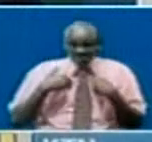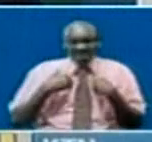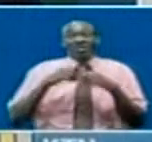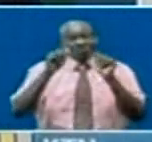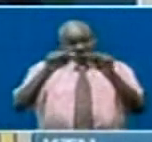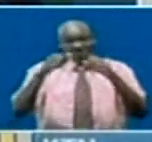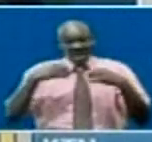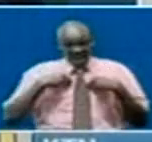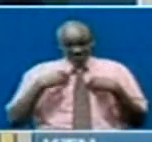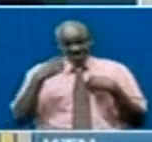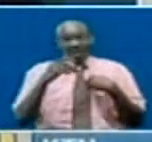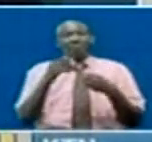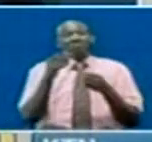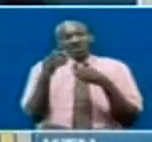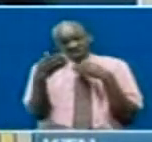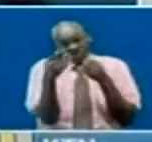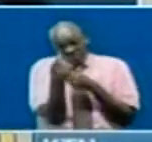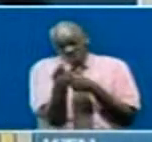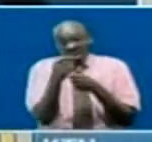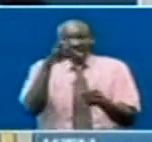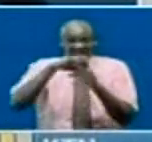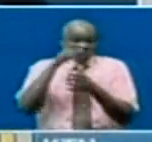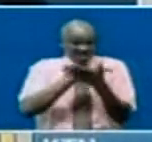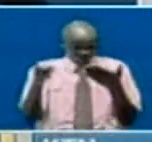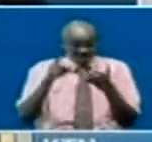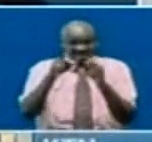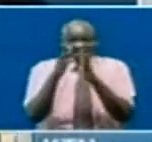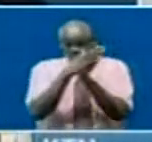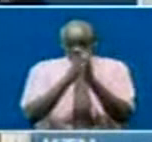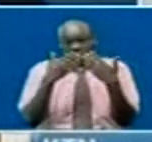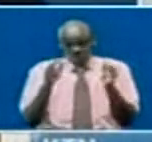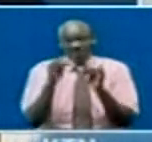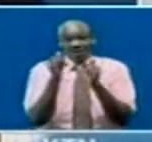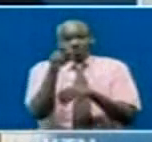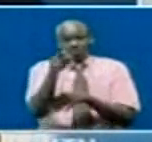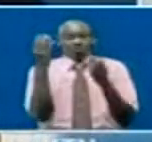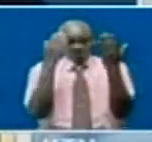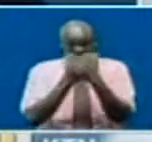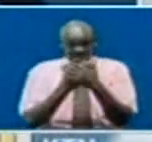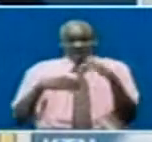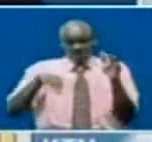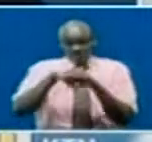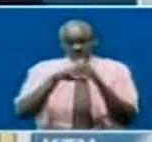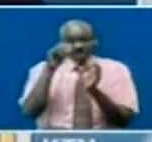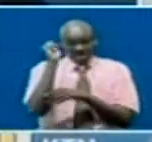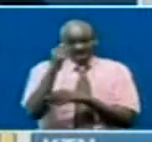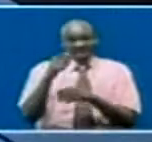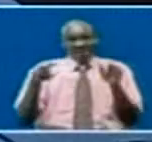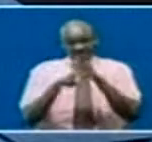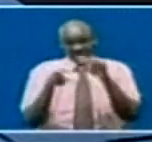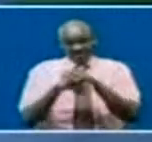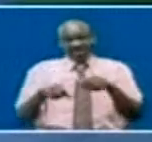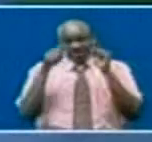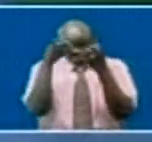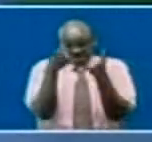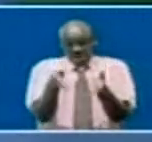going to be having some mini elections this week, and that's the story that will open our bulletin tonight, where the Football Kenya vice chairman position